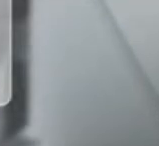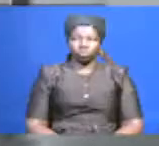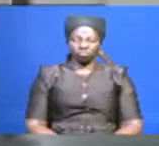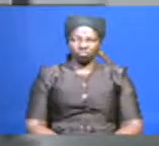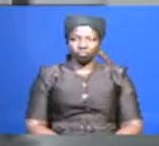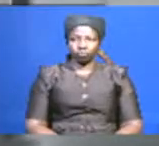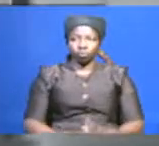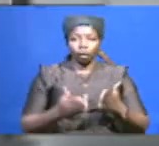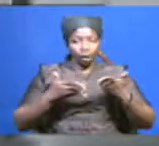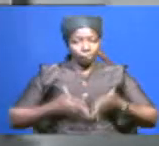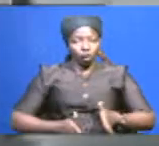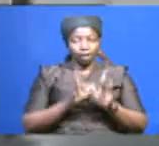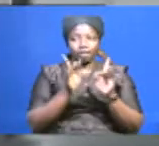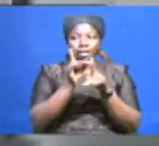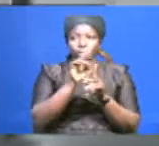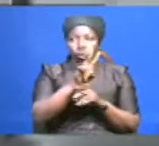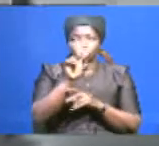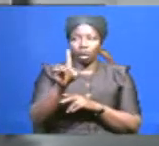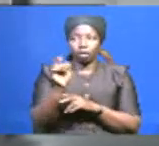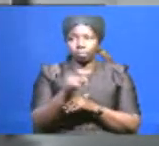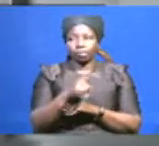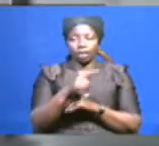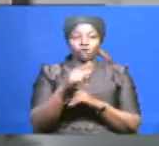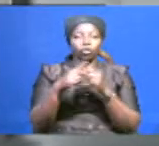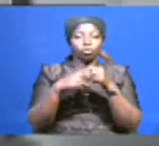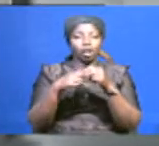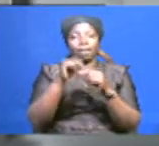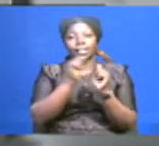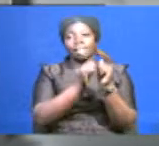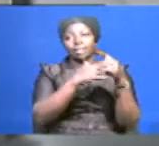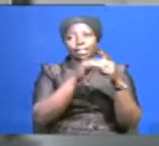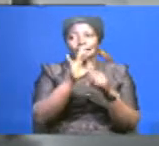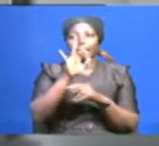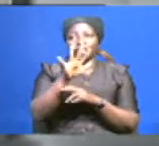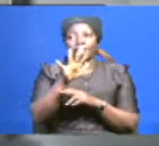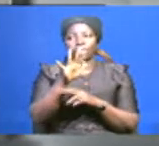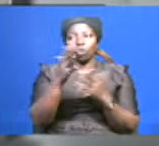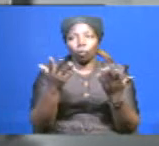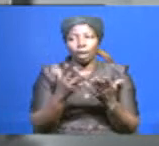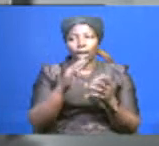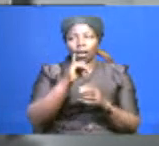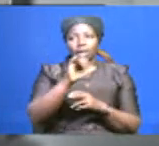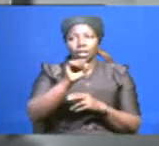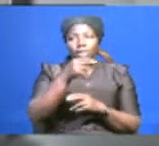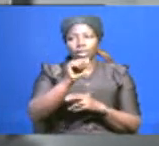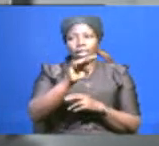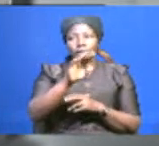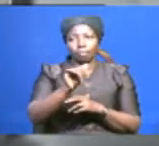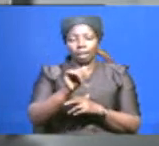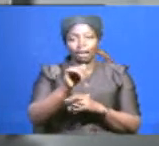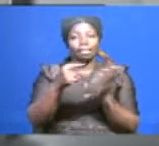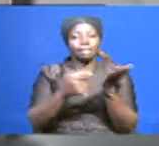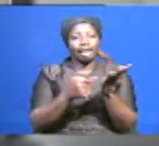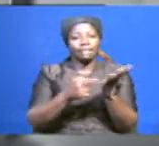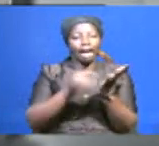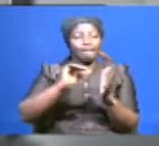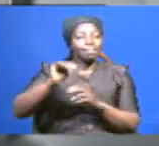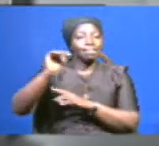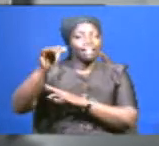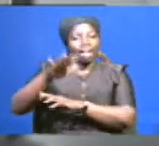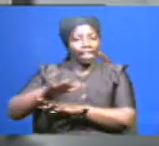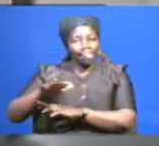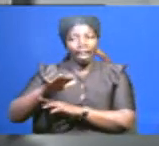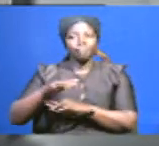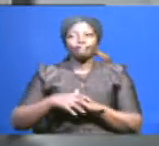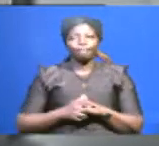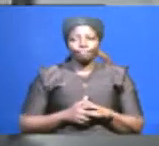Born on 21st July 1935 in Ishamba at the foot of Taita Hills, Eliud Timothy